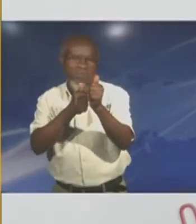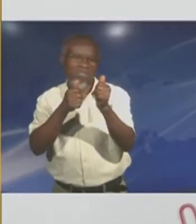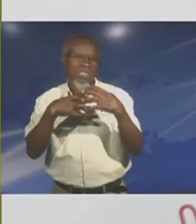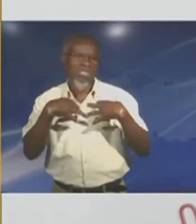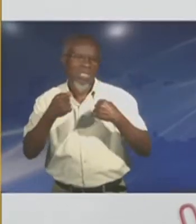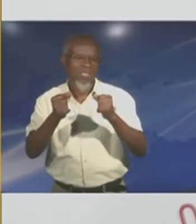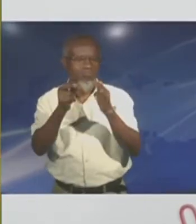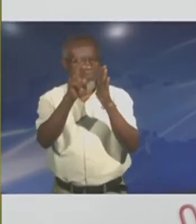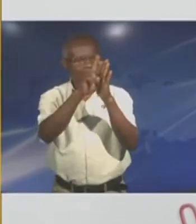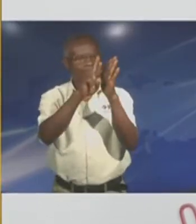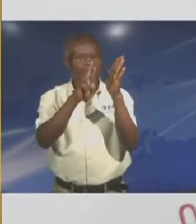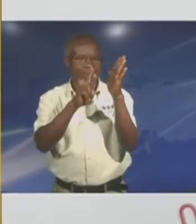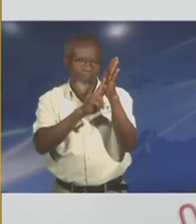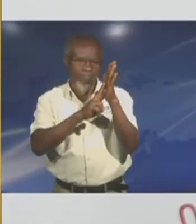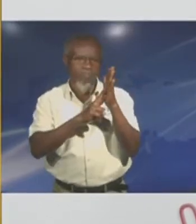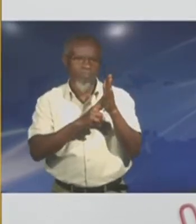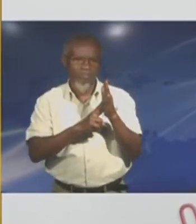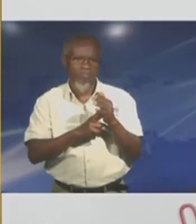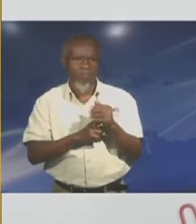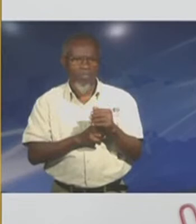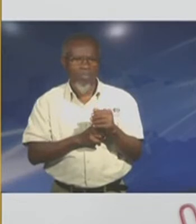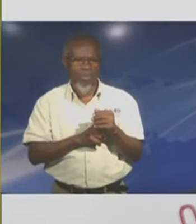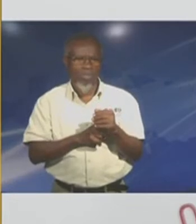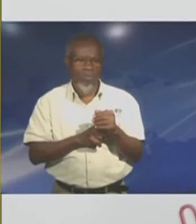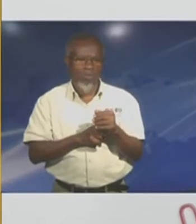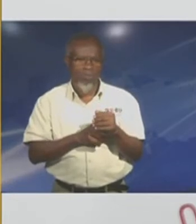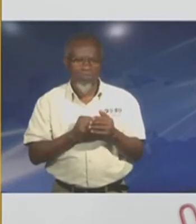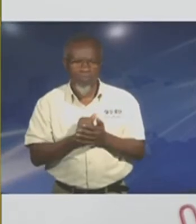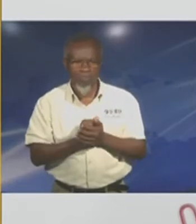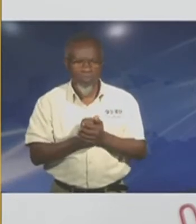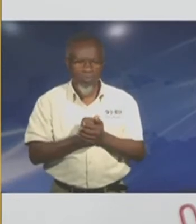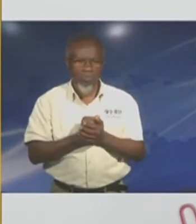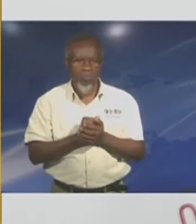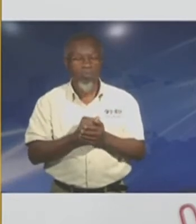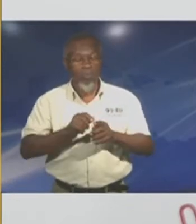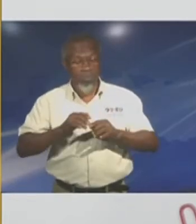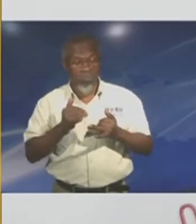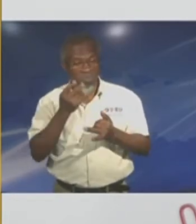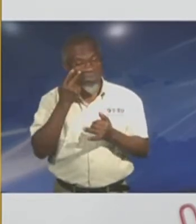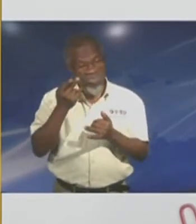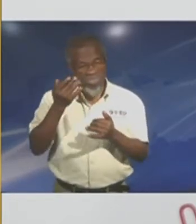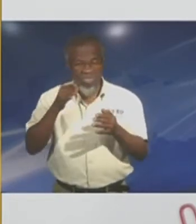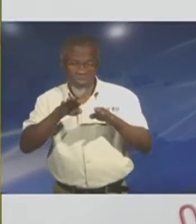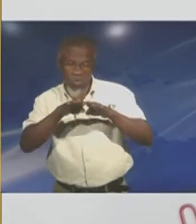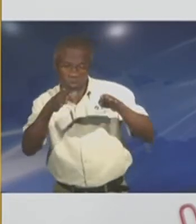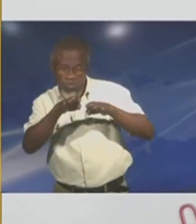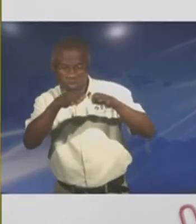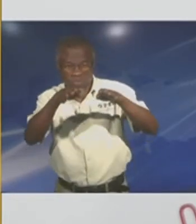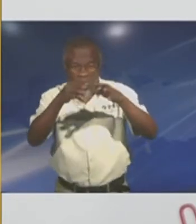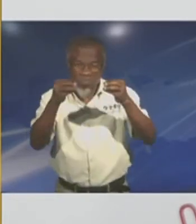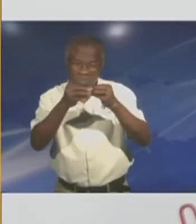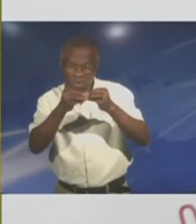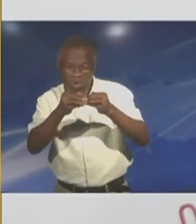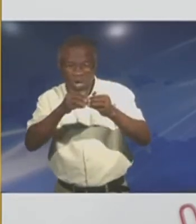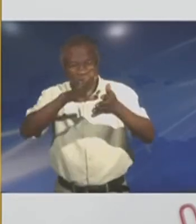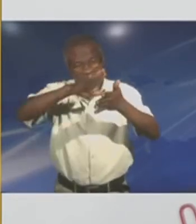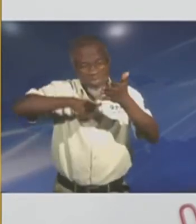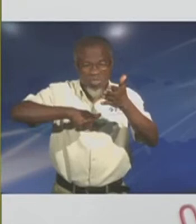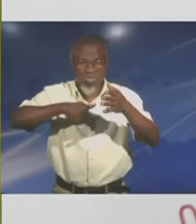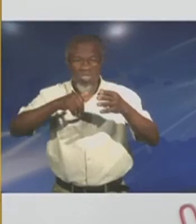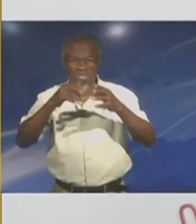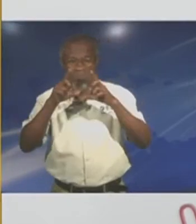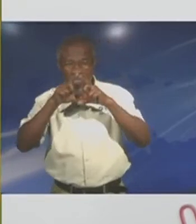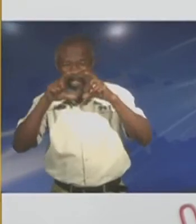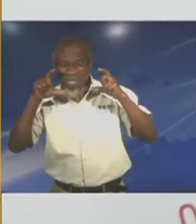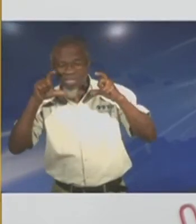and recommendations. The movement that we would have seen, the openings, the reduction of the mask wearing with the removal of the